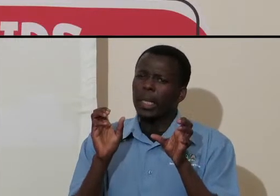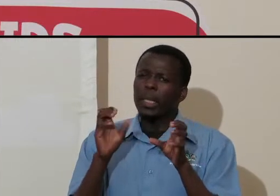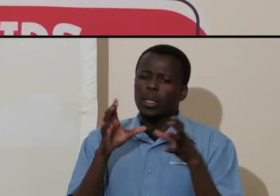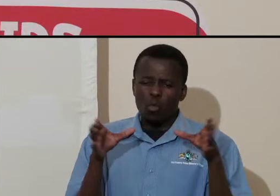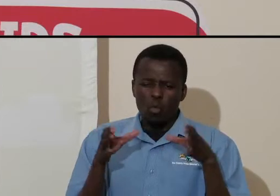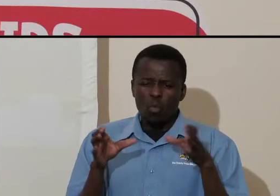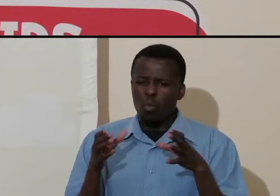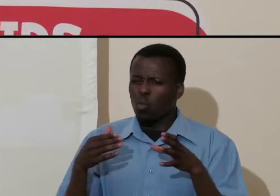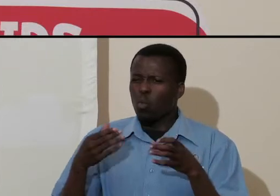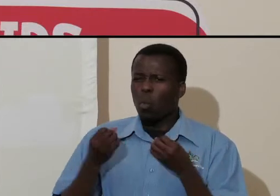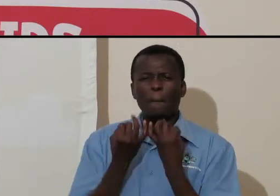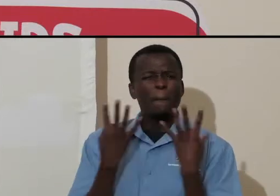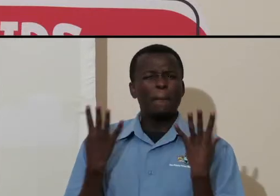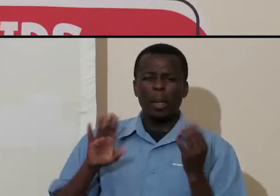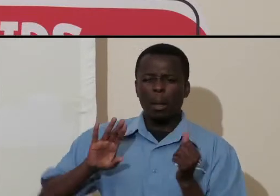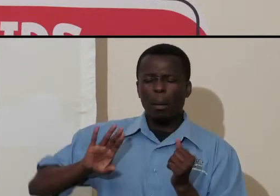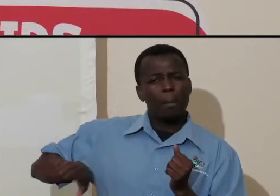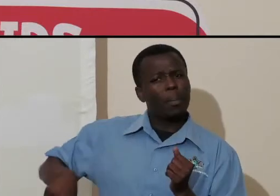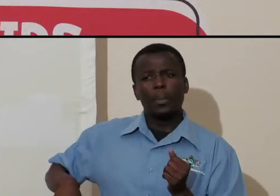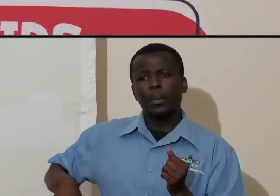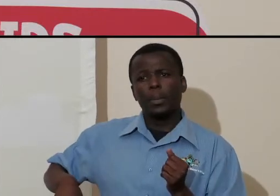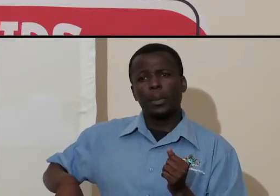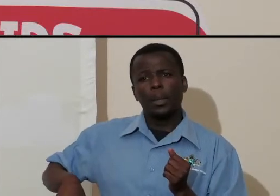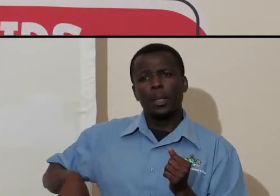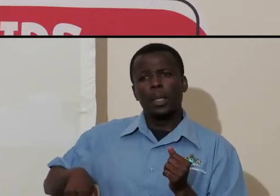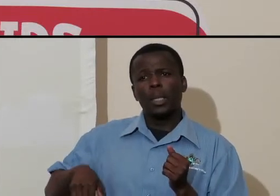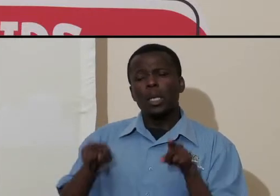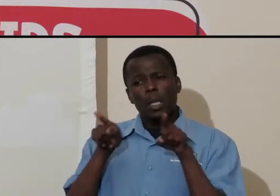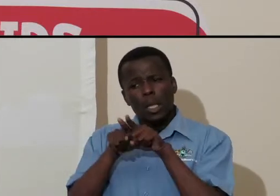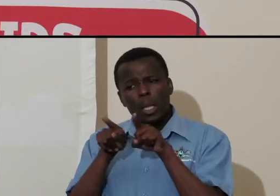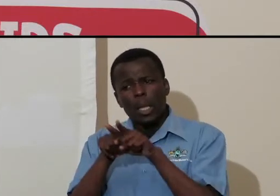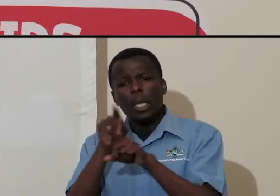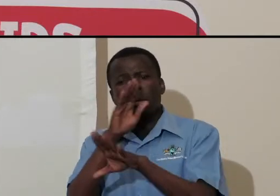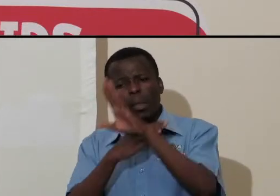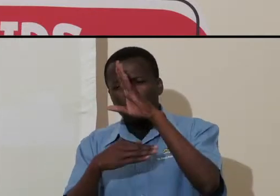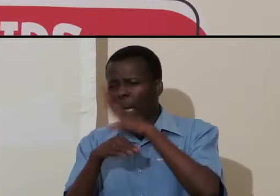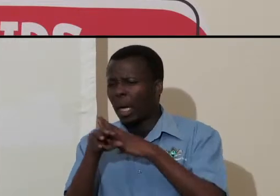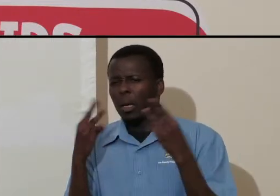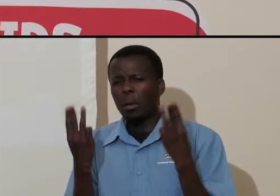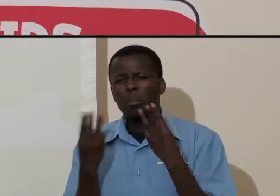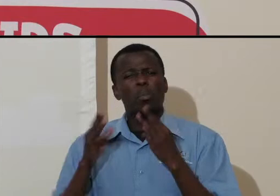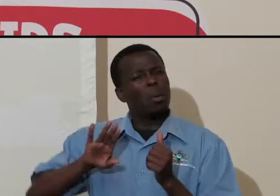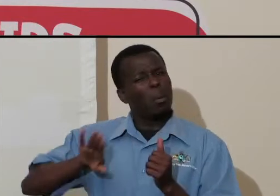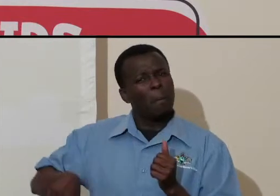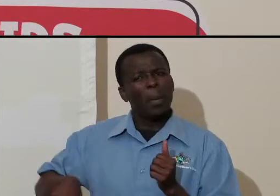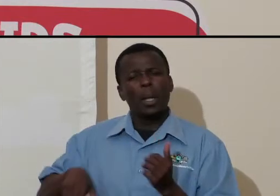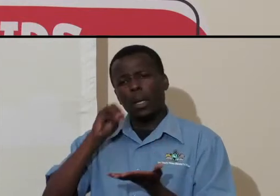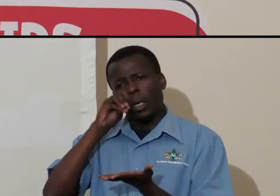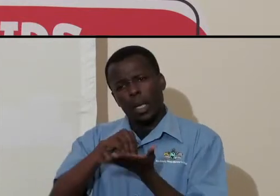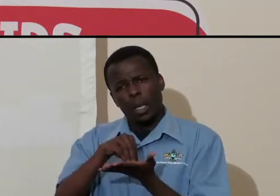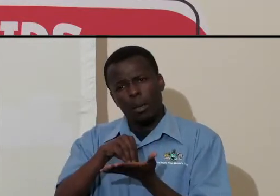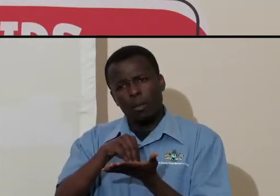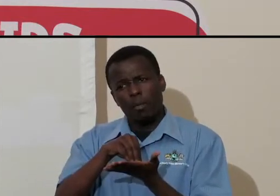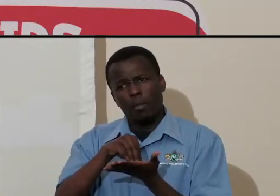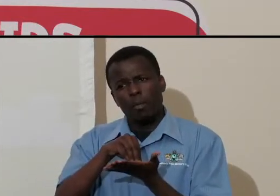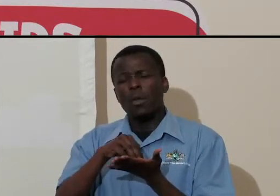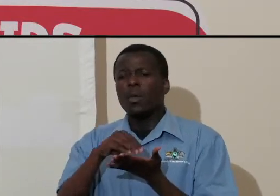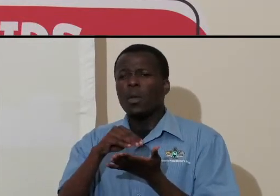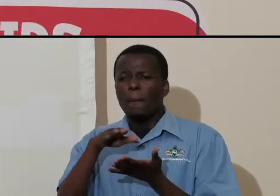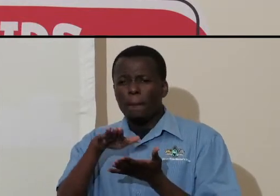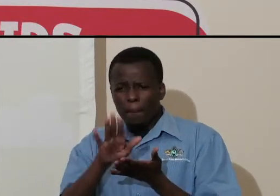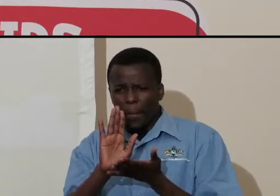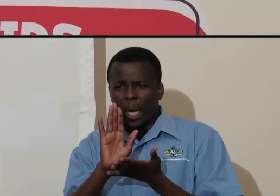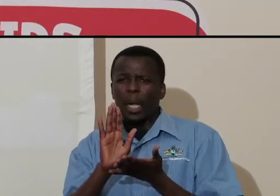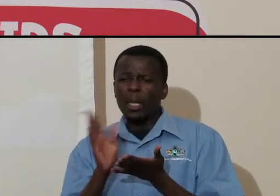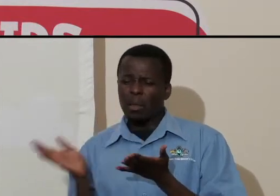behind, specifically the marginalized population. This includes our LGBTIQ community.